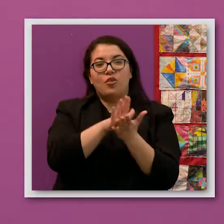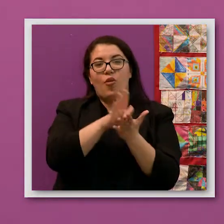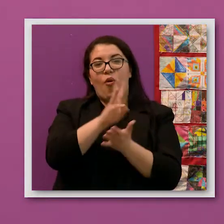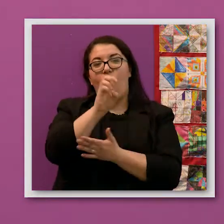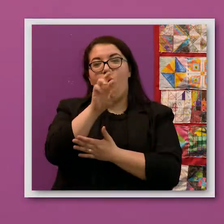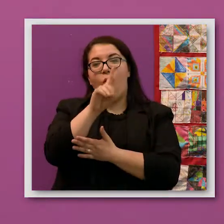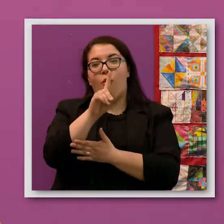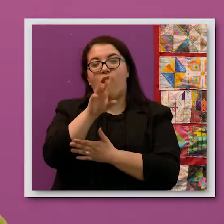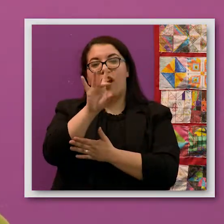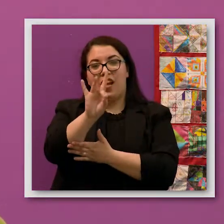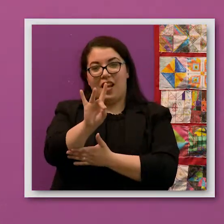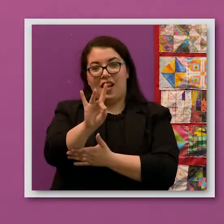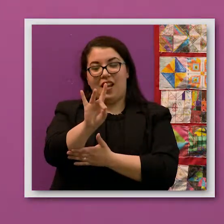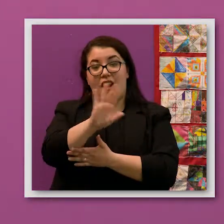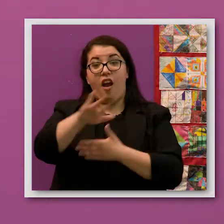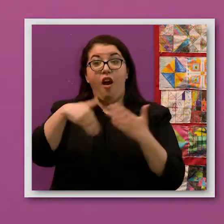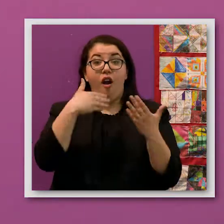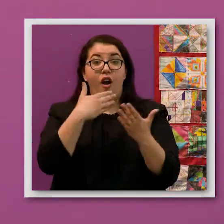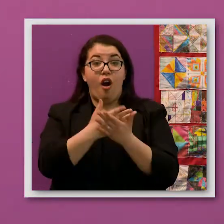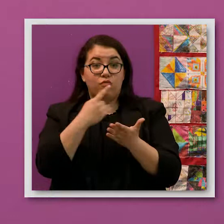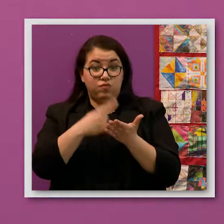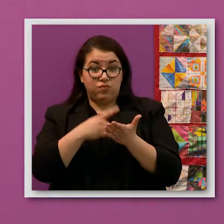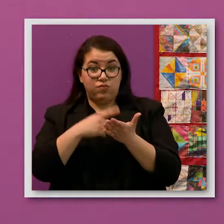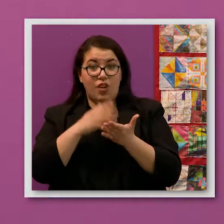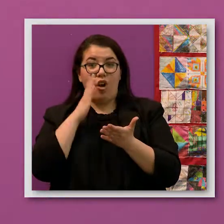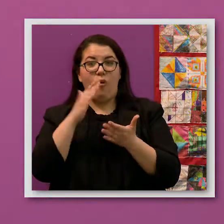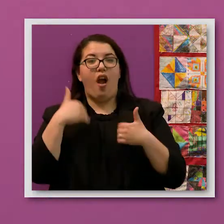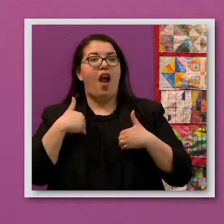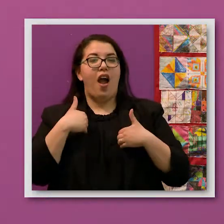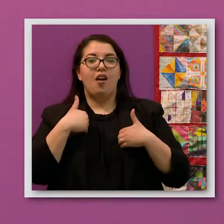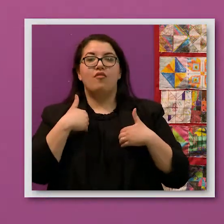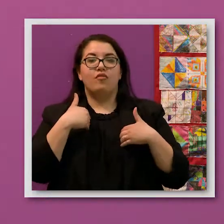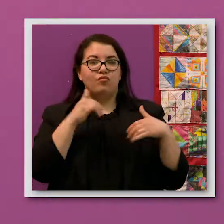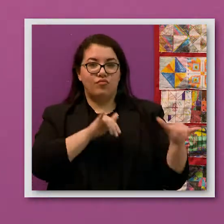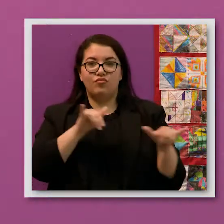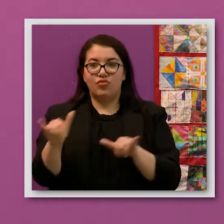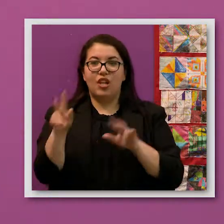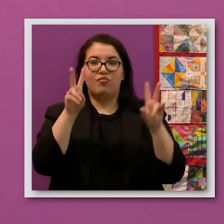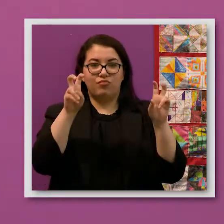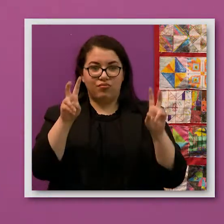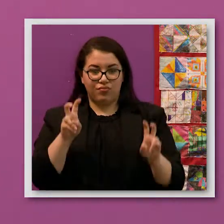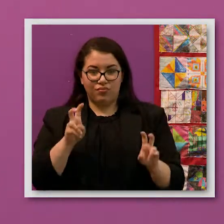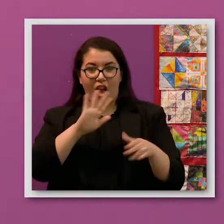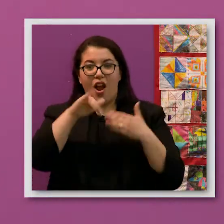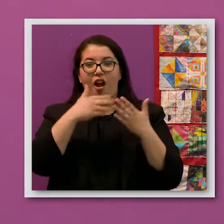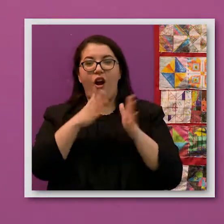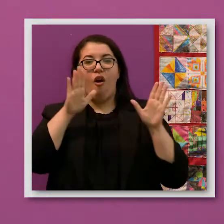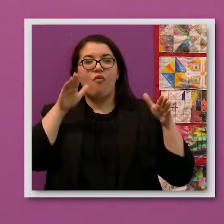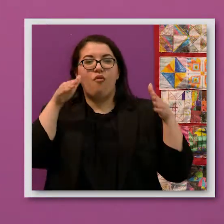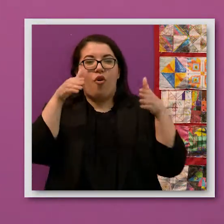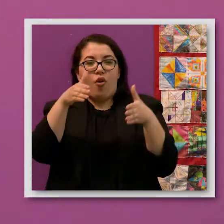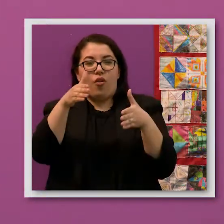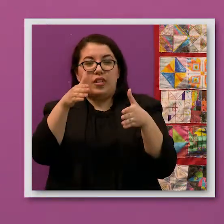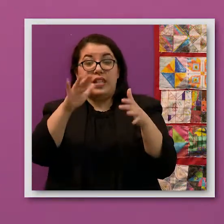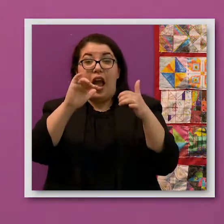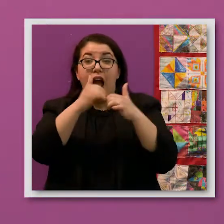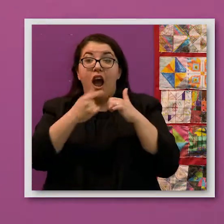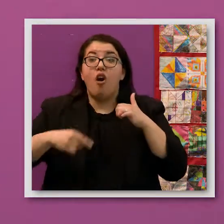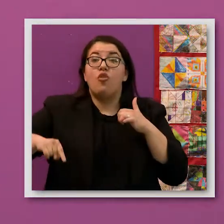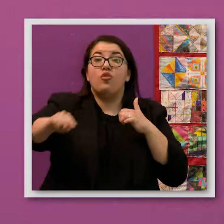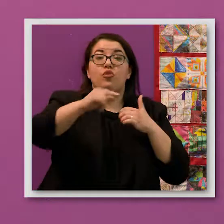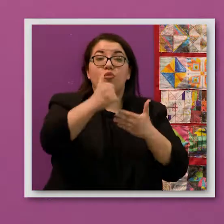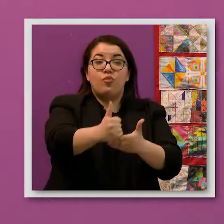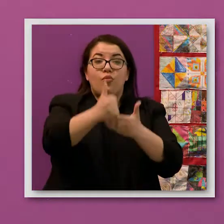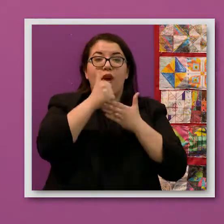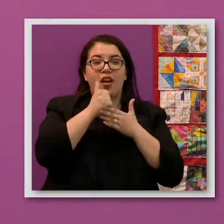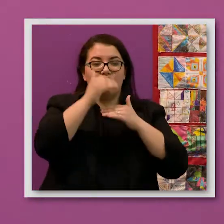of these budget engagement forums, we're going to cover the same material, are really focused on you helping us balance